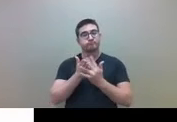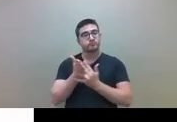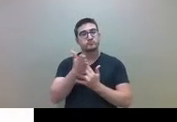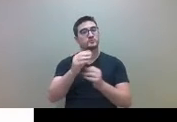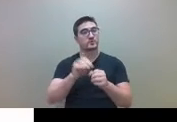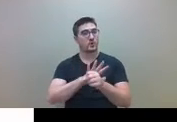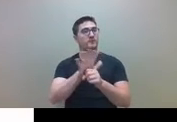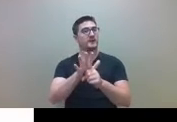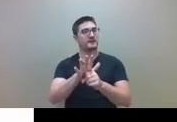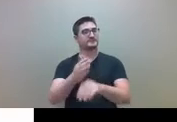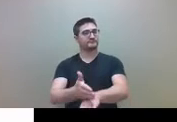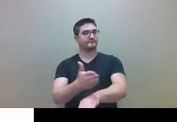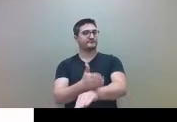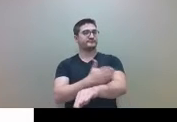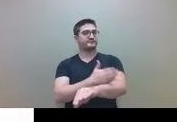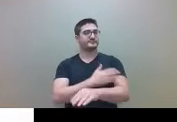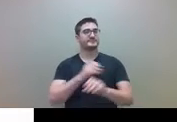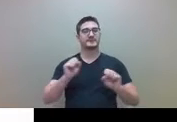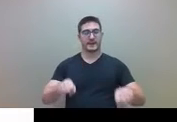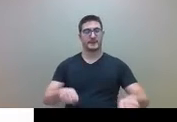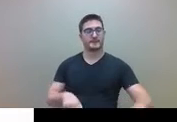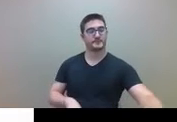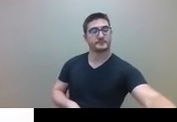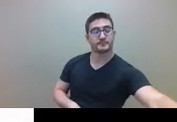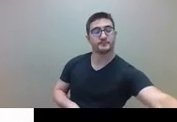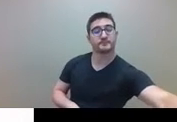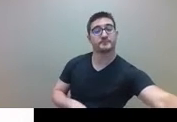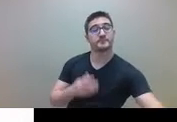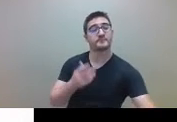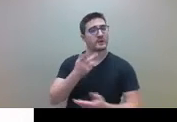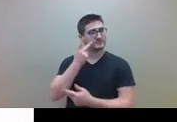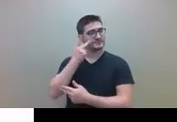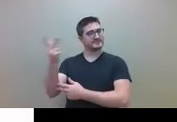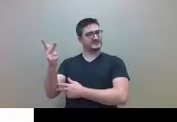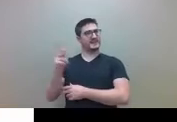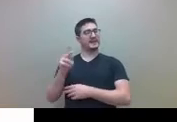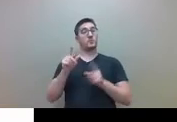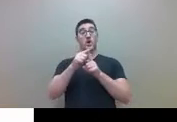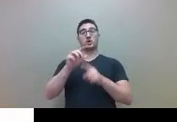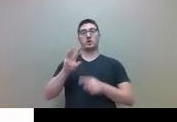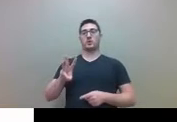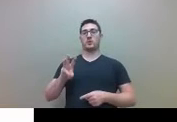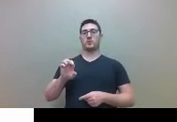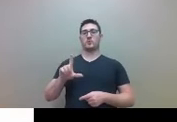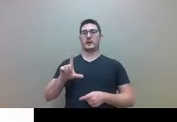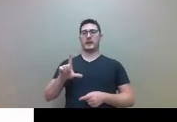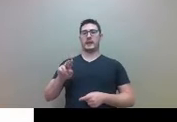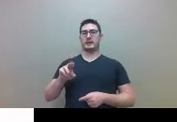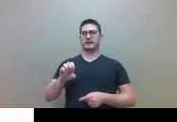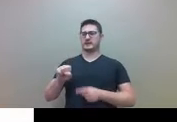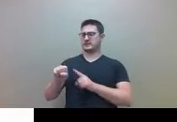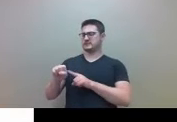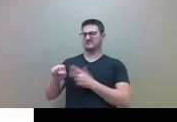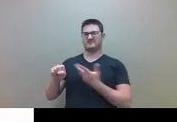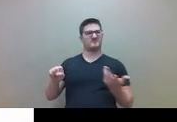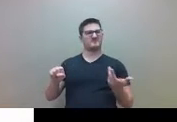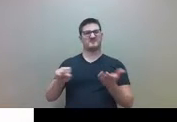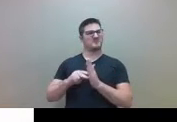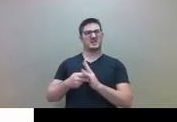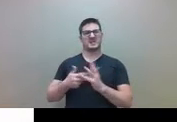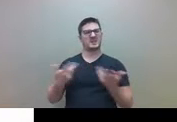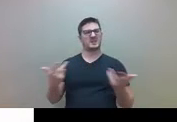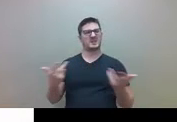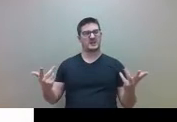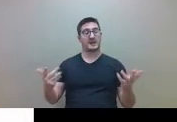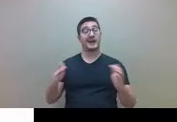life, okay? So what is wellness exactly? Well, it's an active process of becoming aware